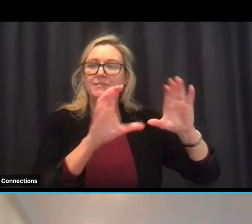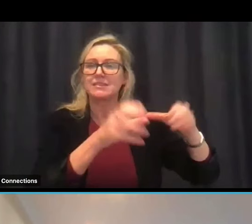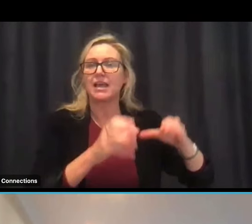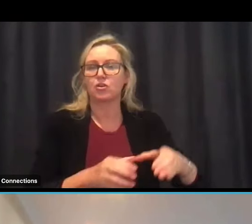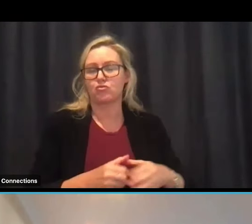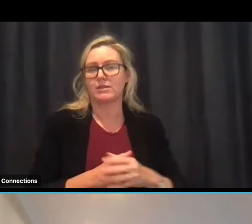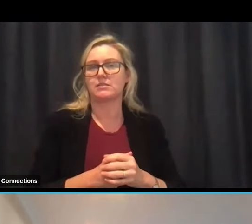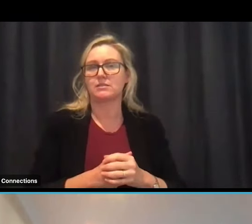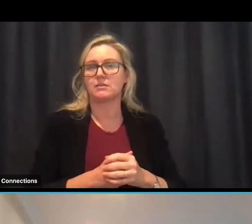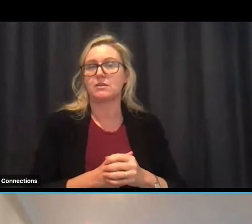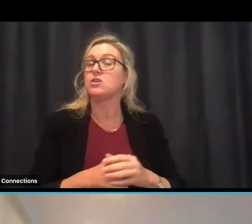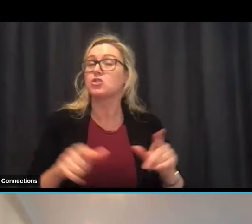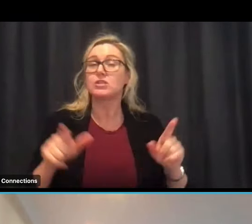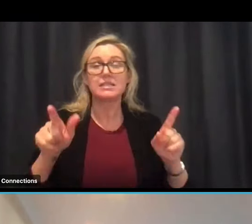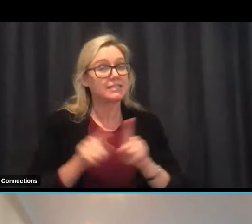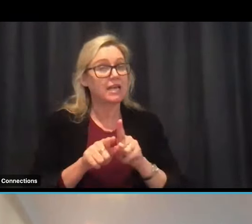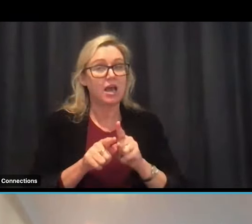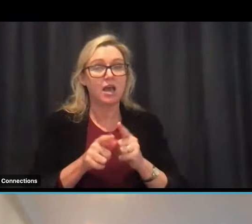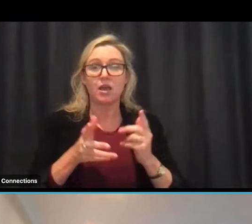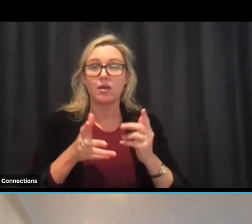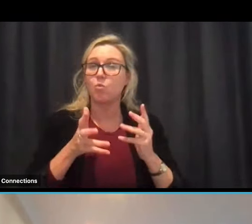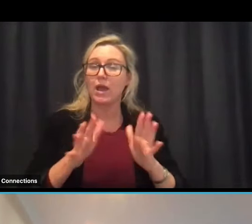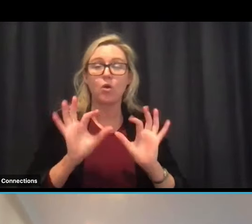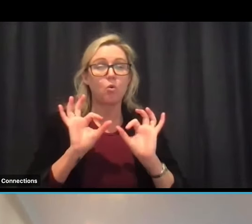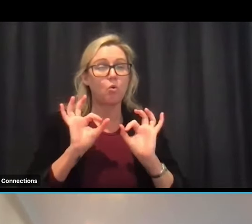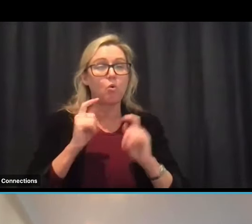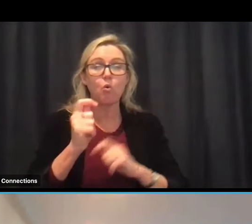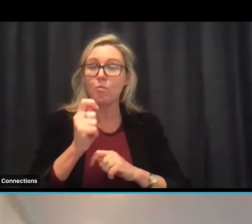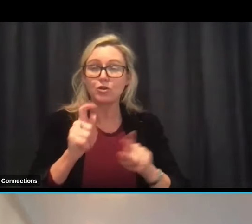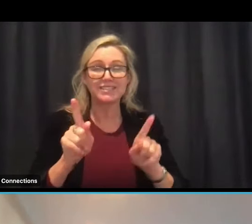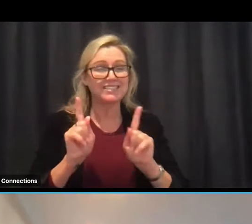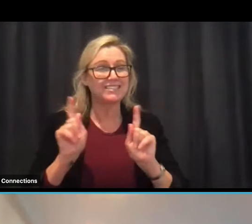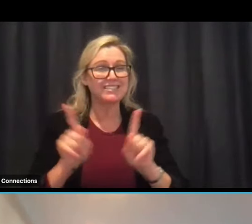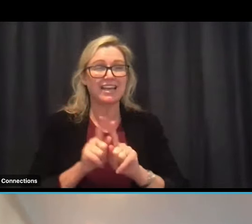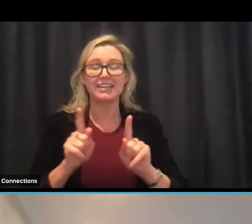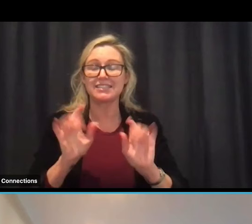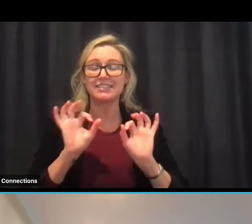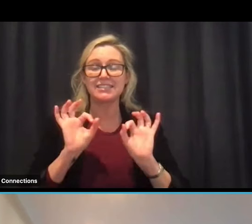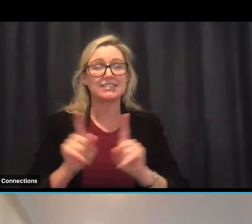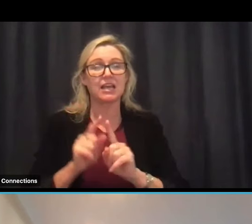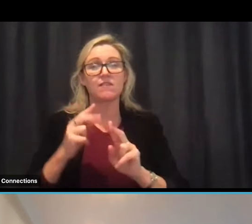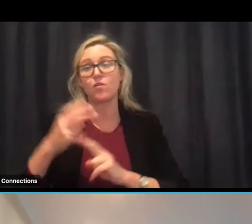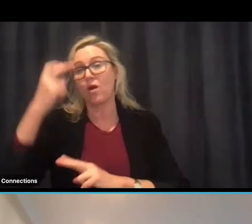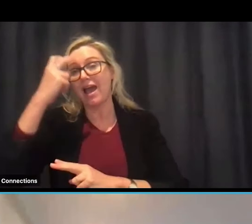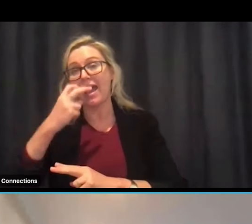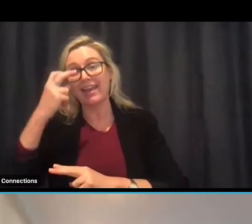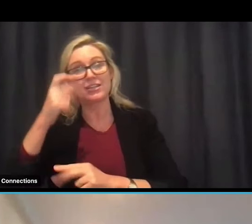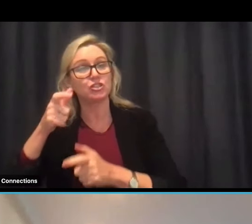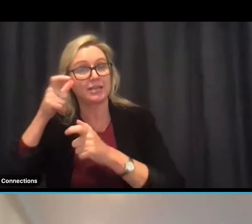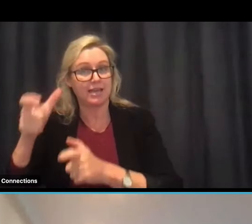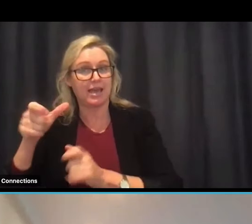again, same methodology almost exactly as in the aged care financial report.